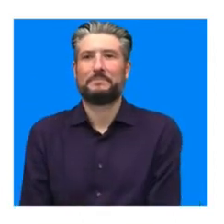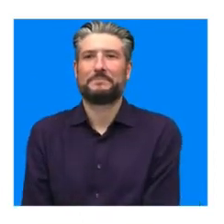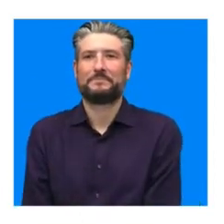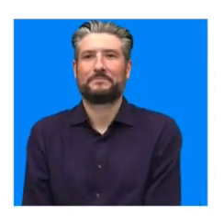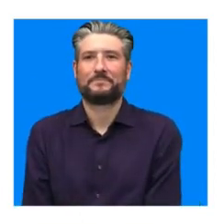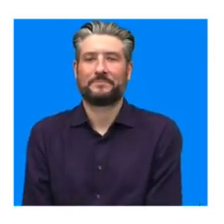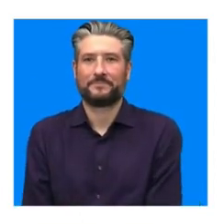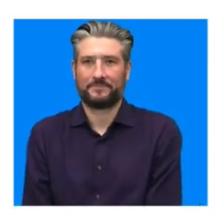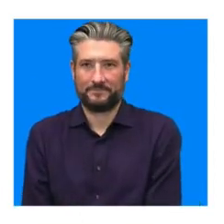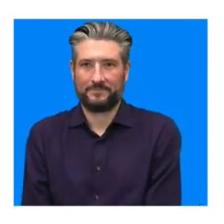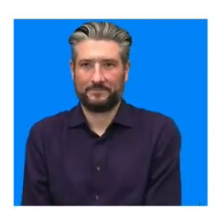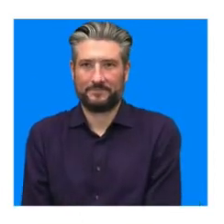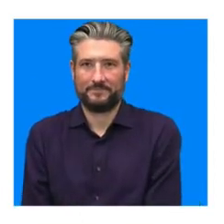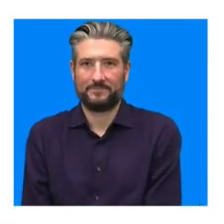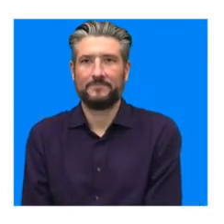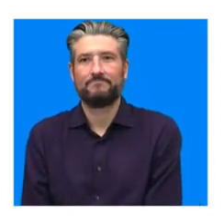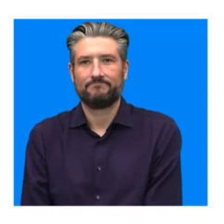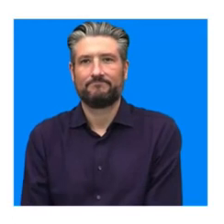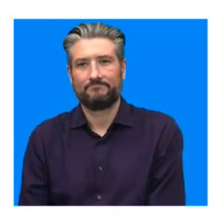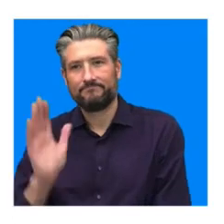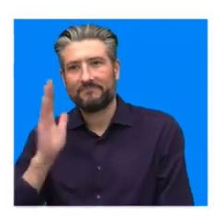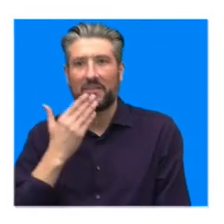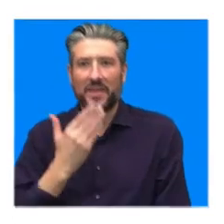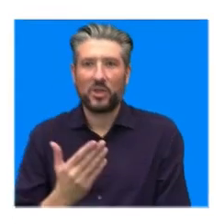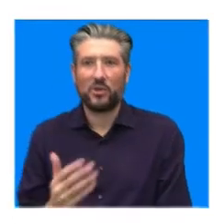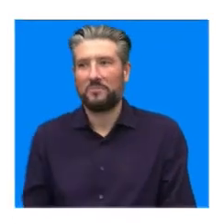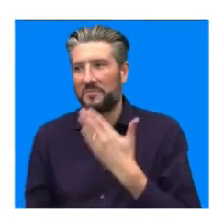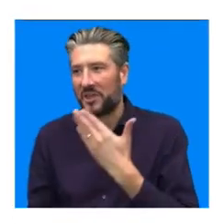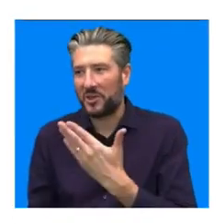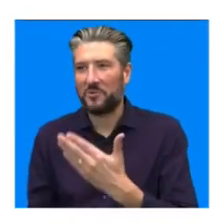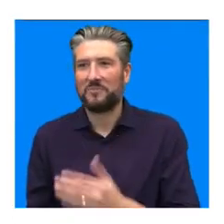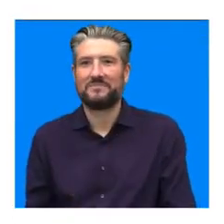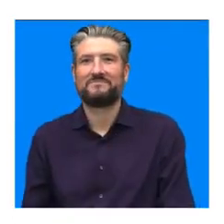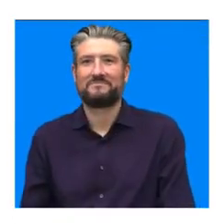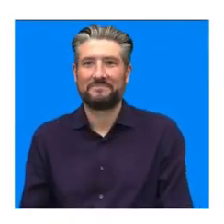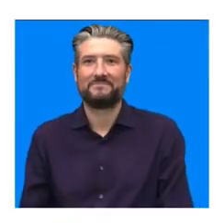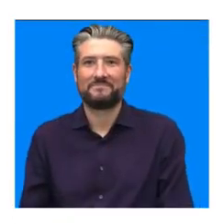Thanks for having me. Thank you. Thank you. Bye, everyone.